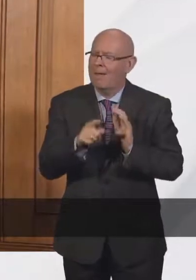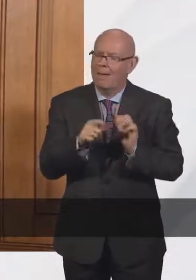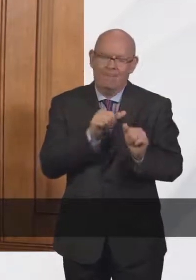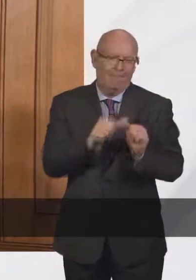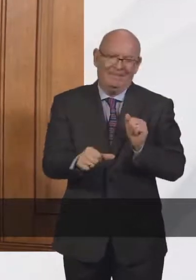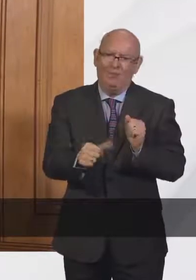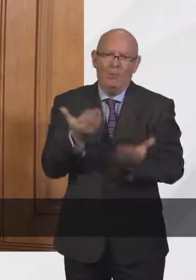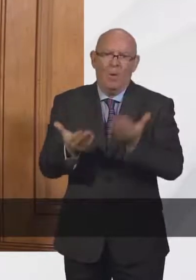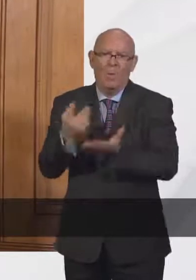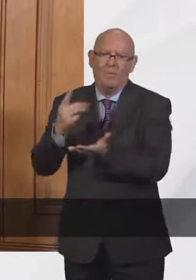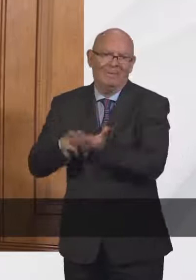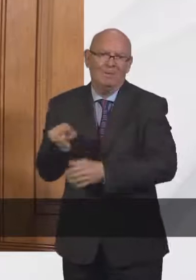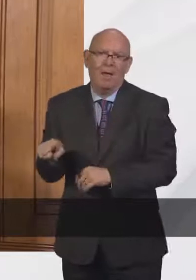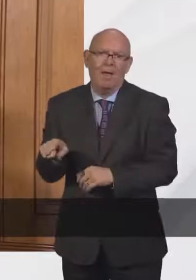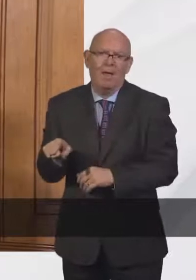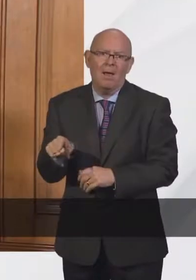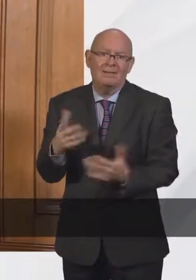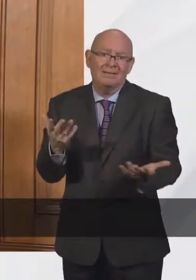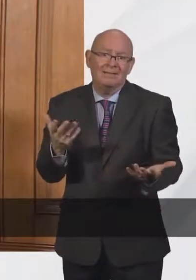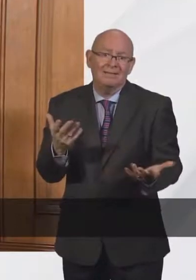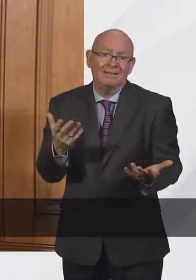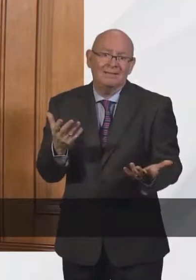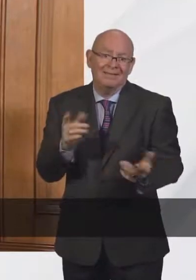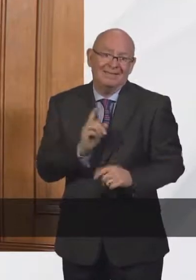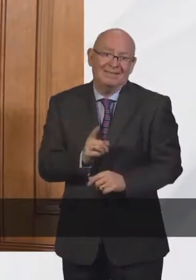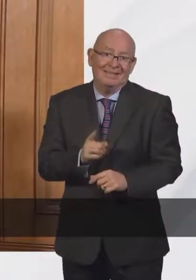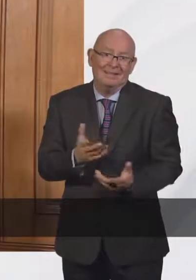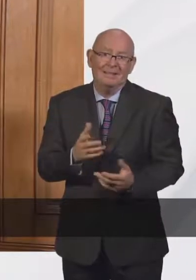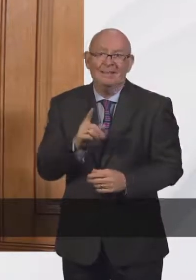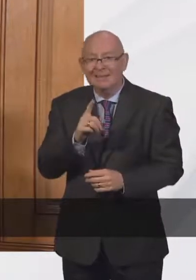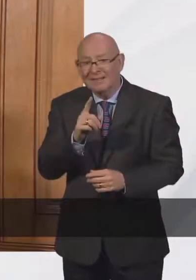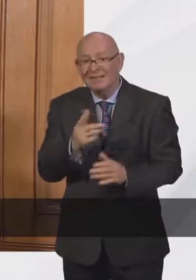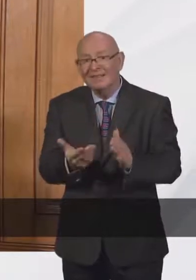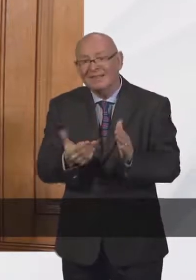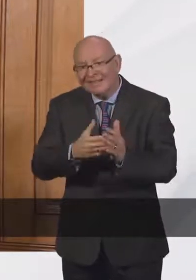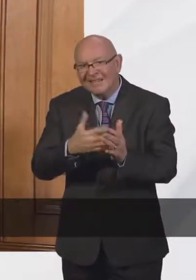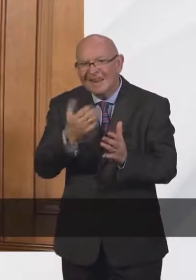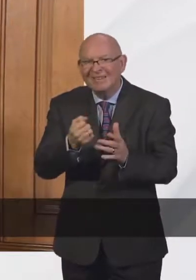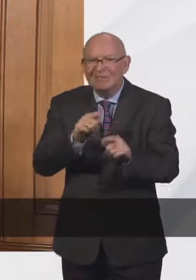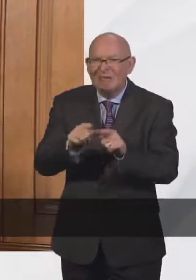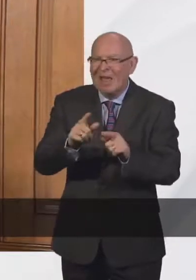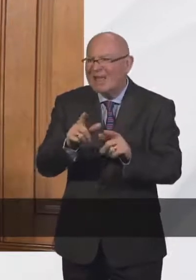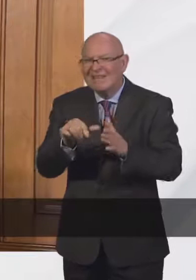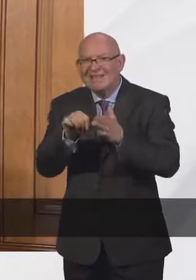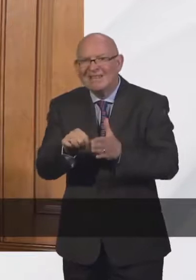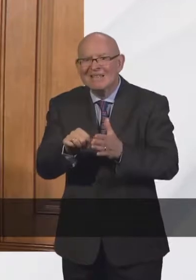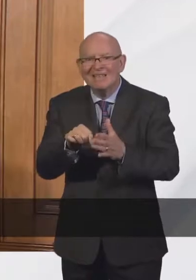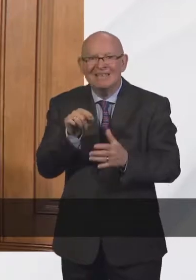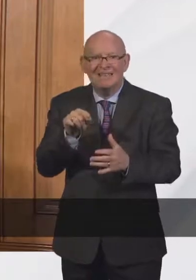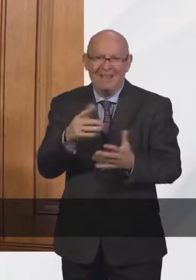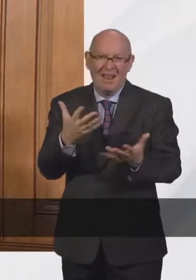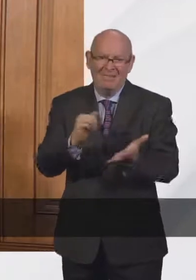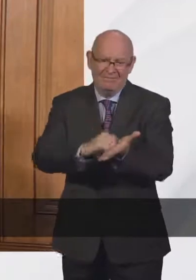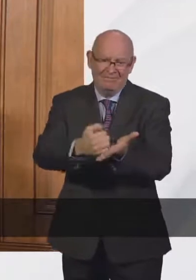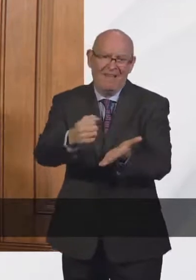to back? Is ventilation good? Are face coverings being worn? Are other screens in place?